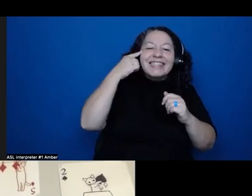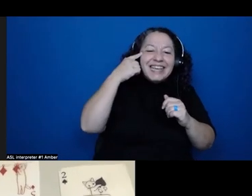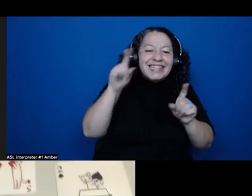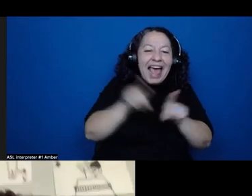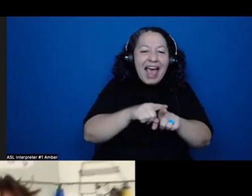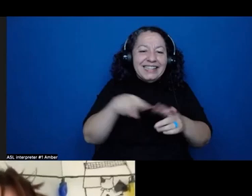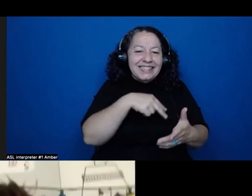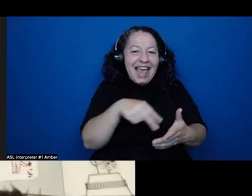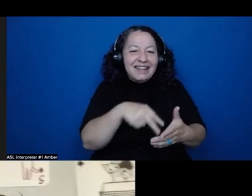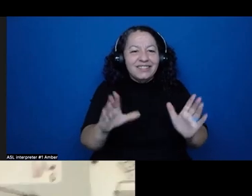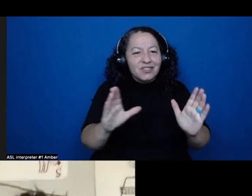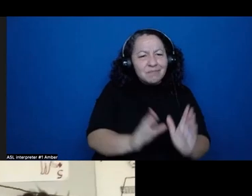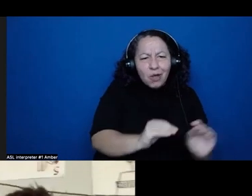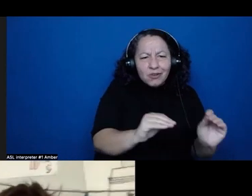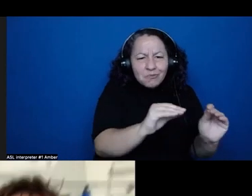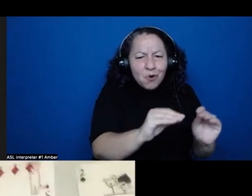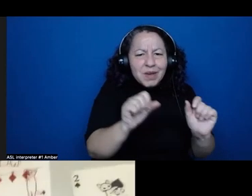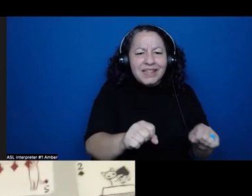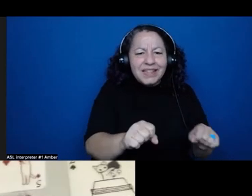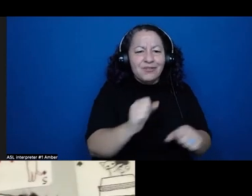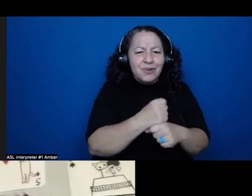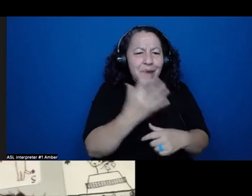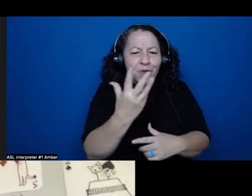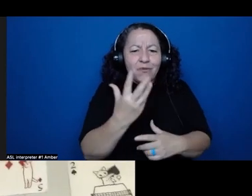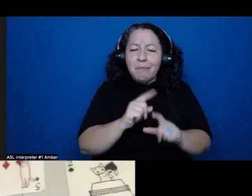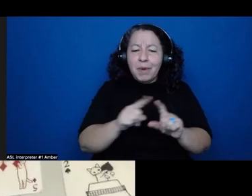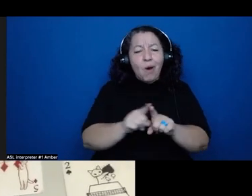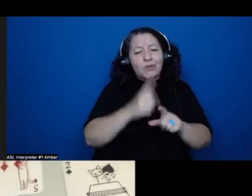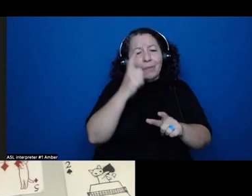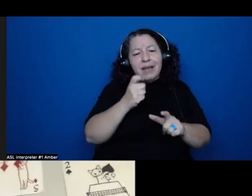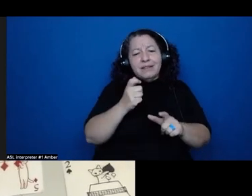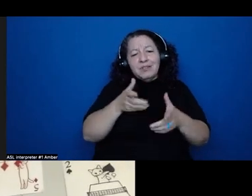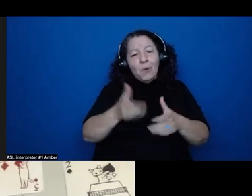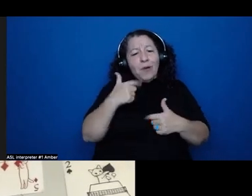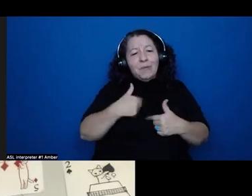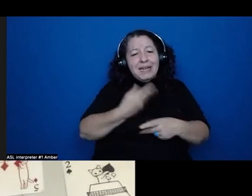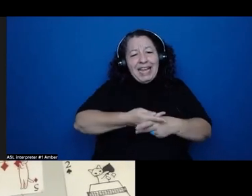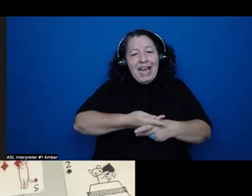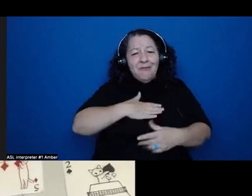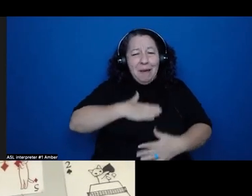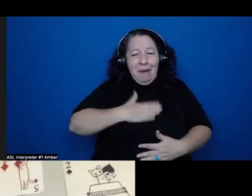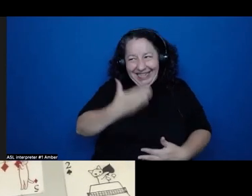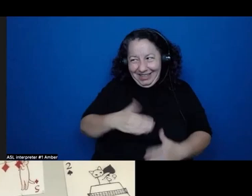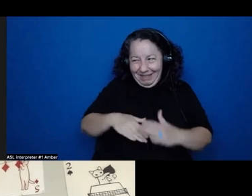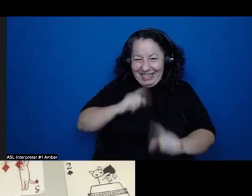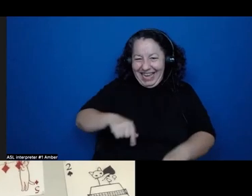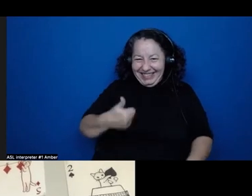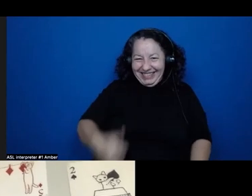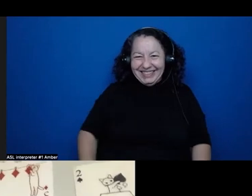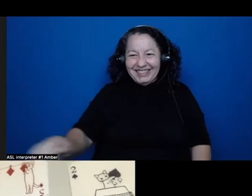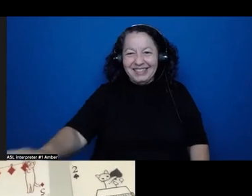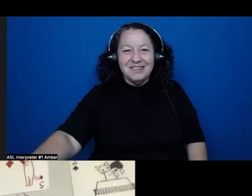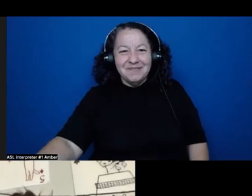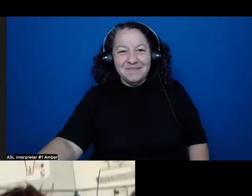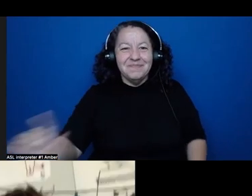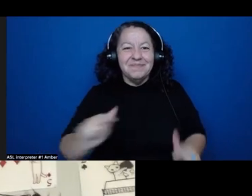then also just like, it's a way of looking after my own body is a basic answer. Thank you. Yeah,